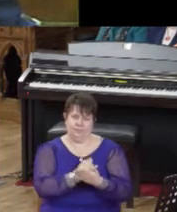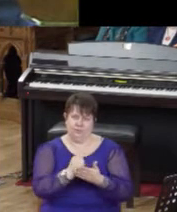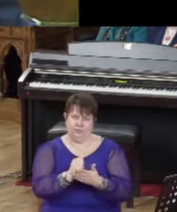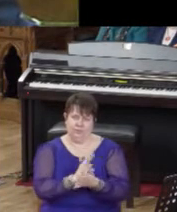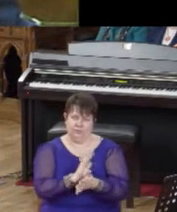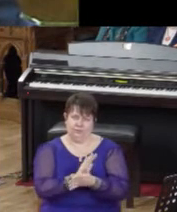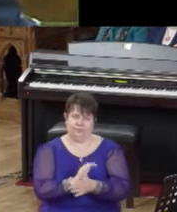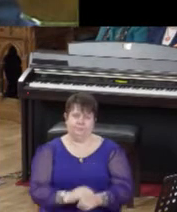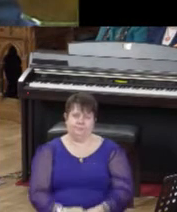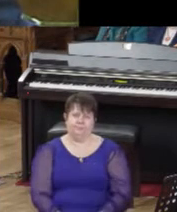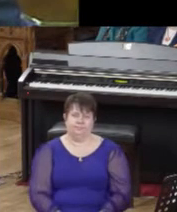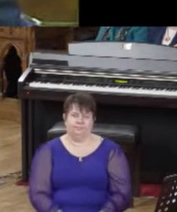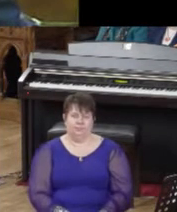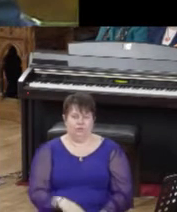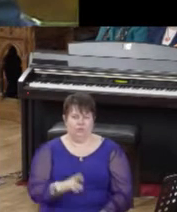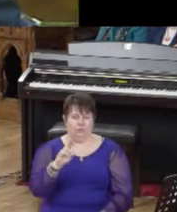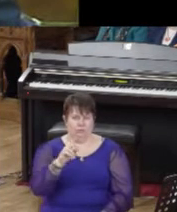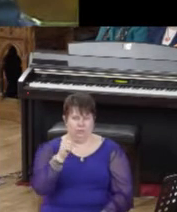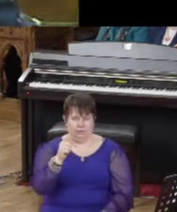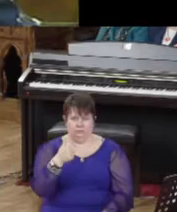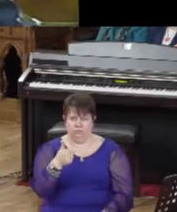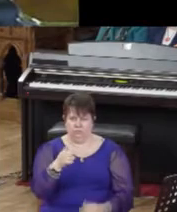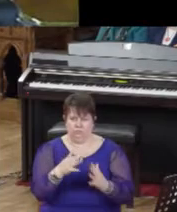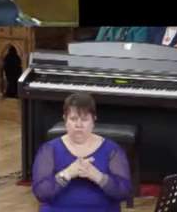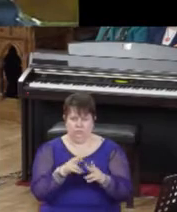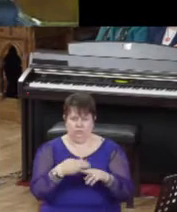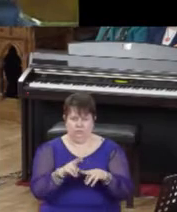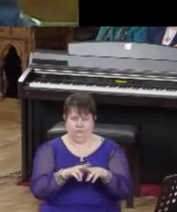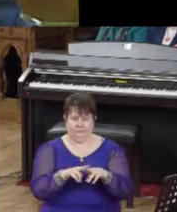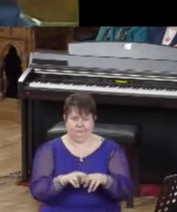So we hope that Stuart's had a good week off.